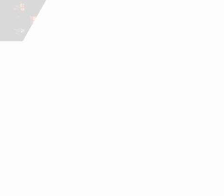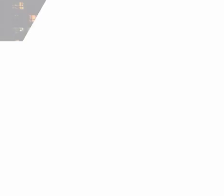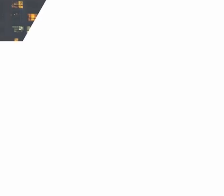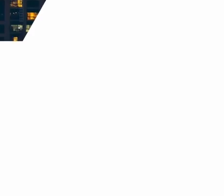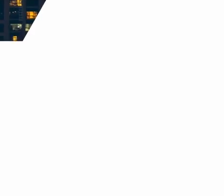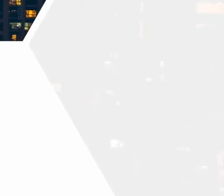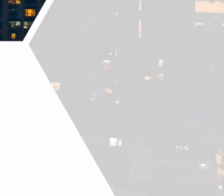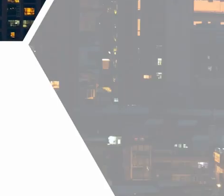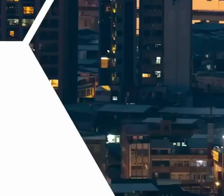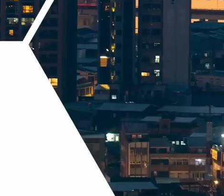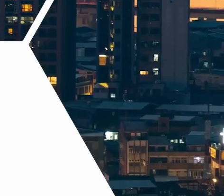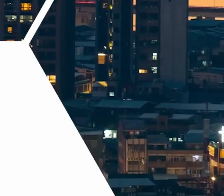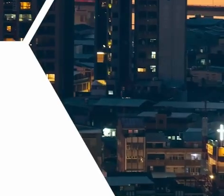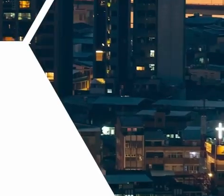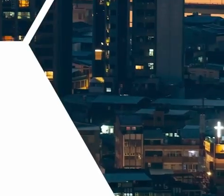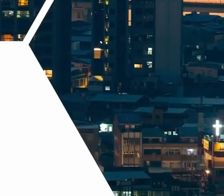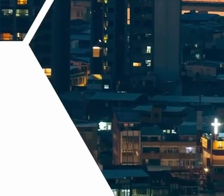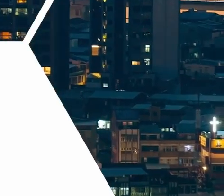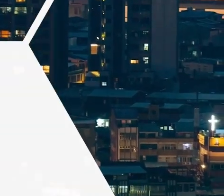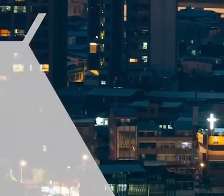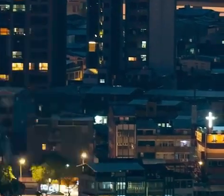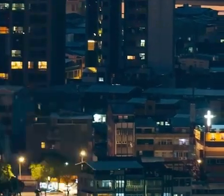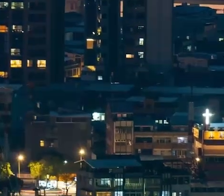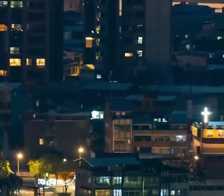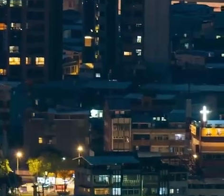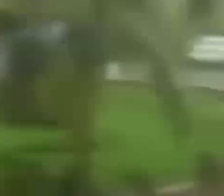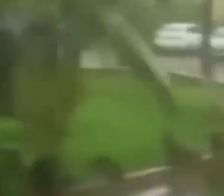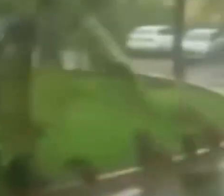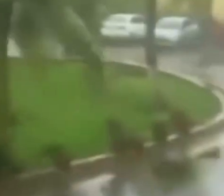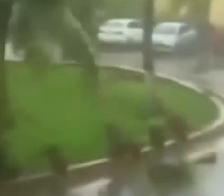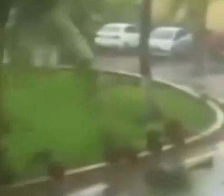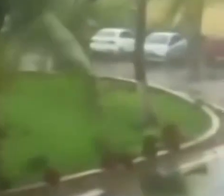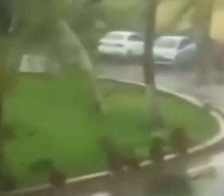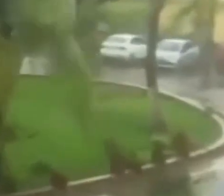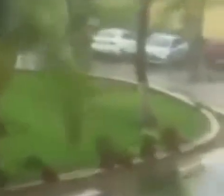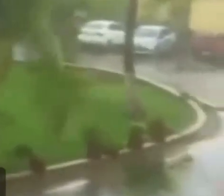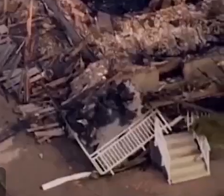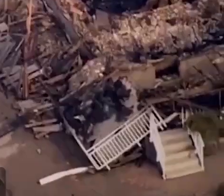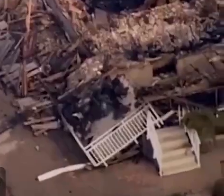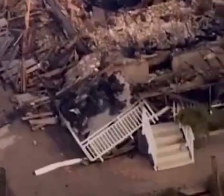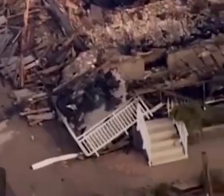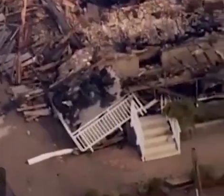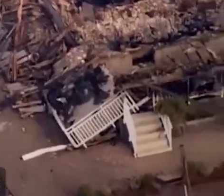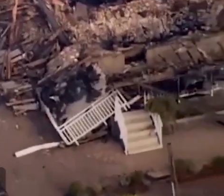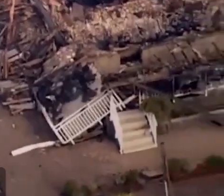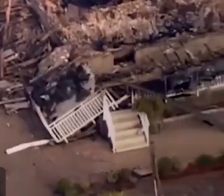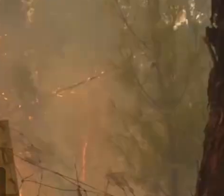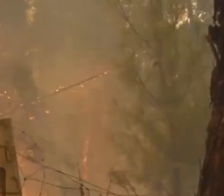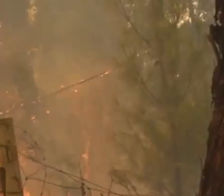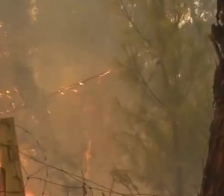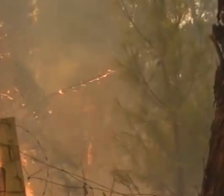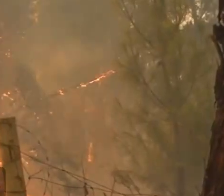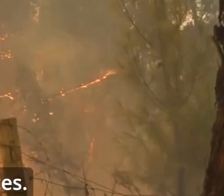We all depend on resilient infrastructure, yet today's infrastructure is highly exposed and vulnerable to a number of